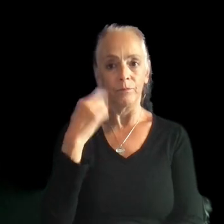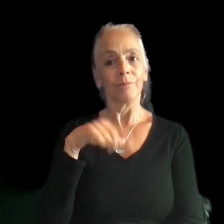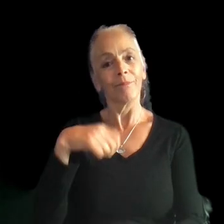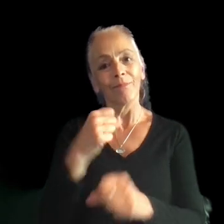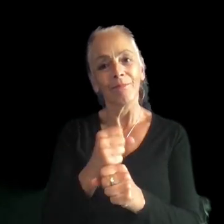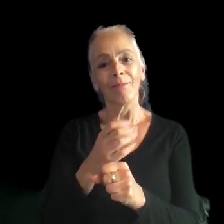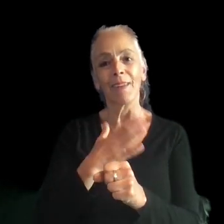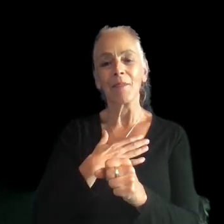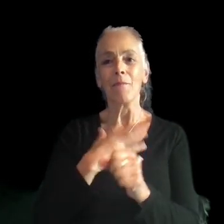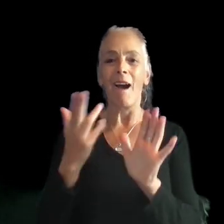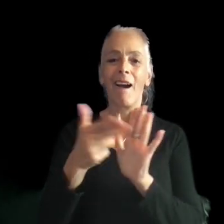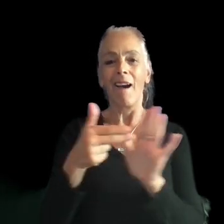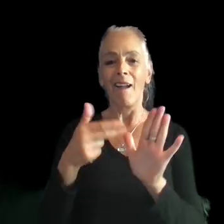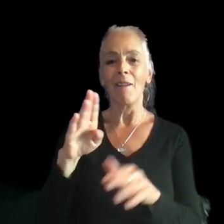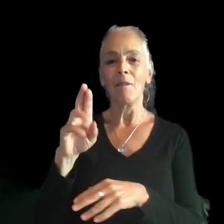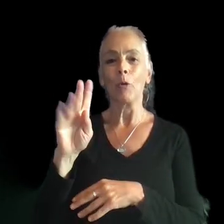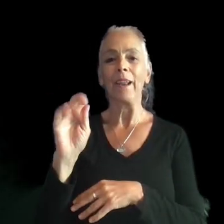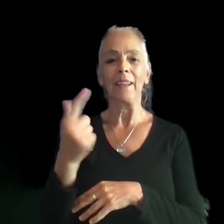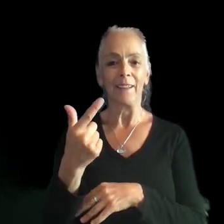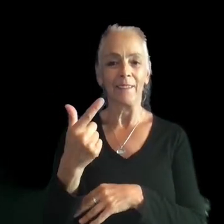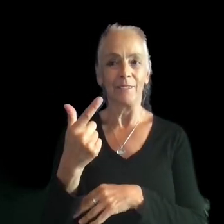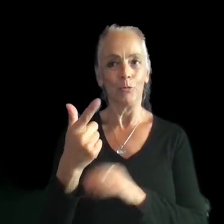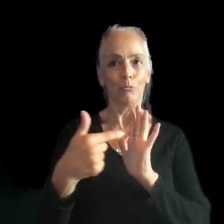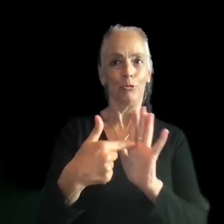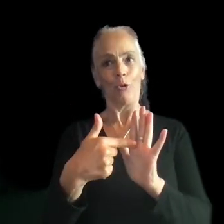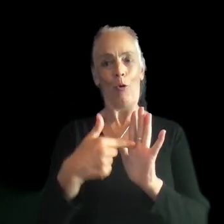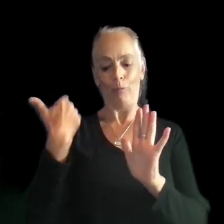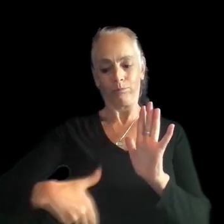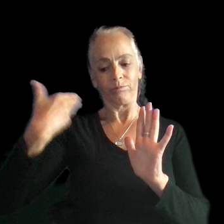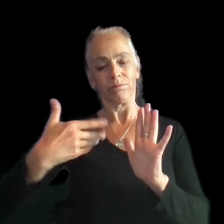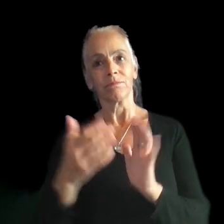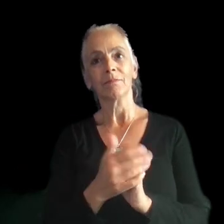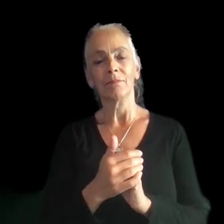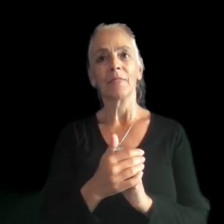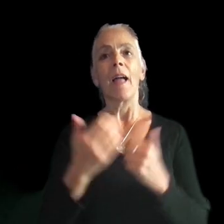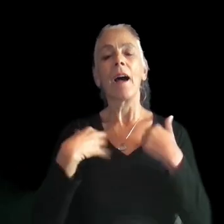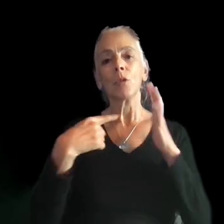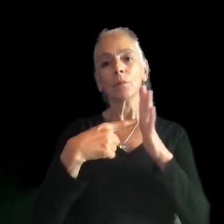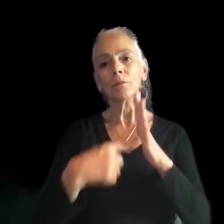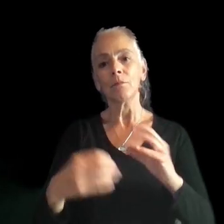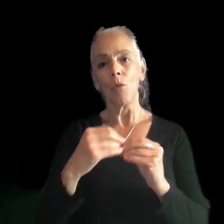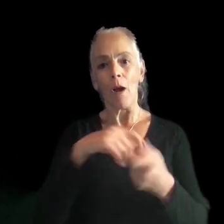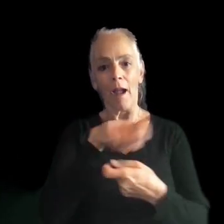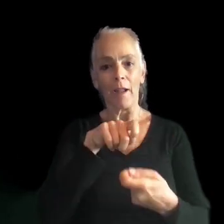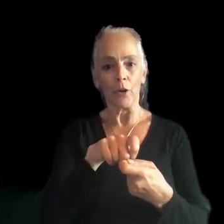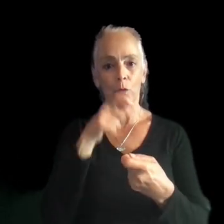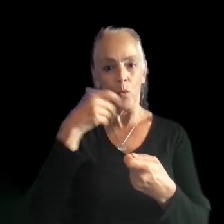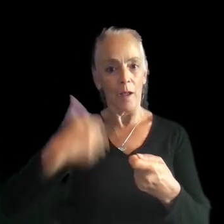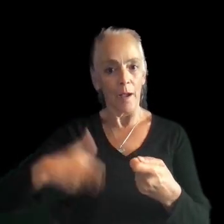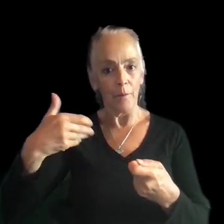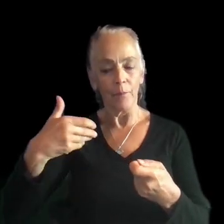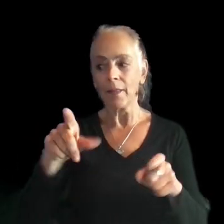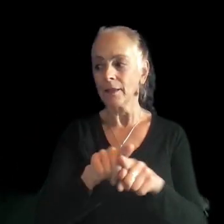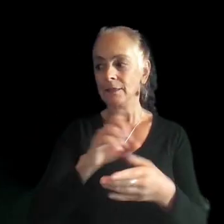my own branding uh to stand out because then i have a representation that is more accurate what i am as